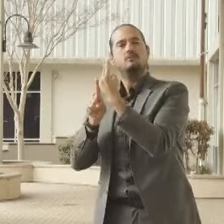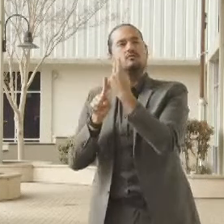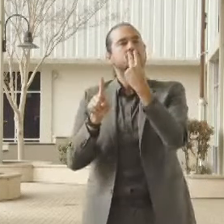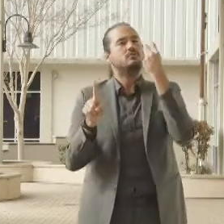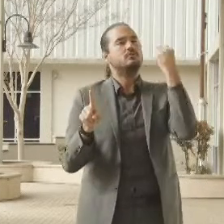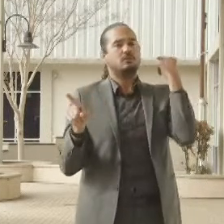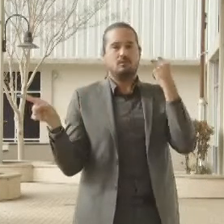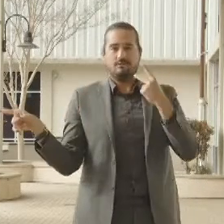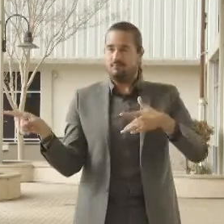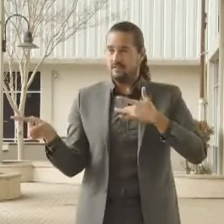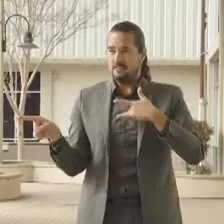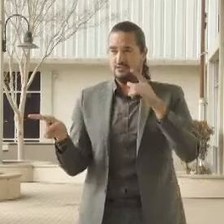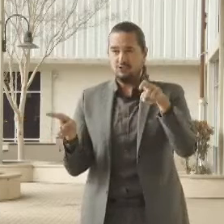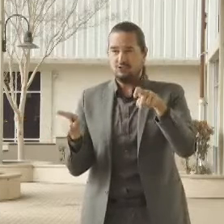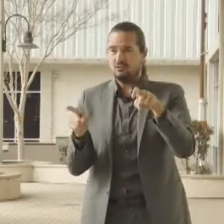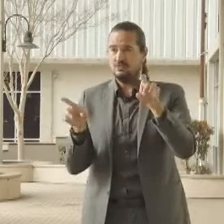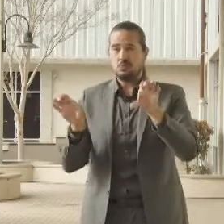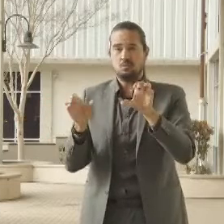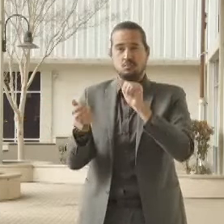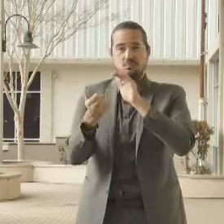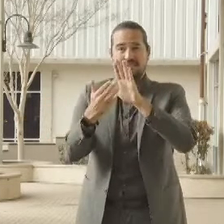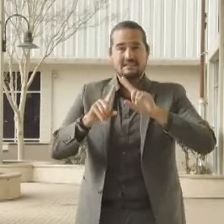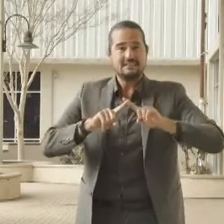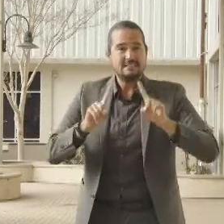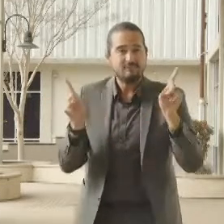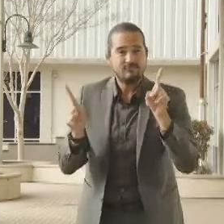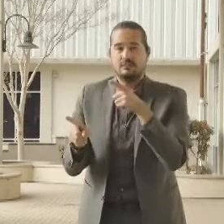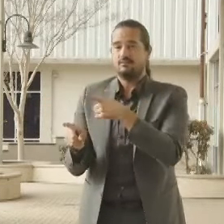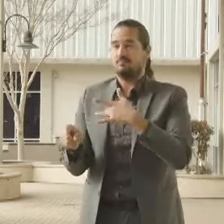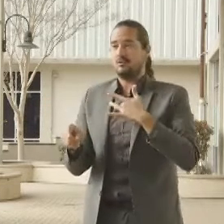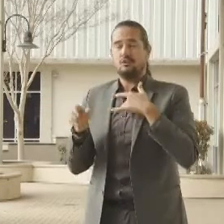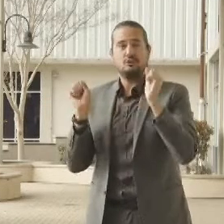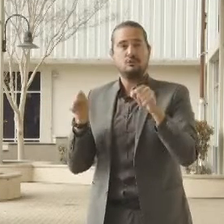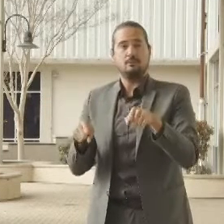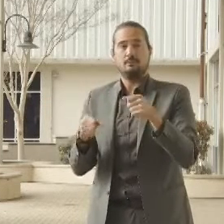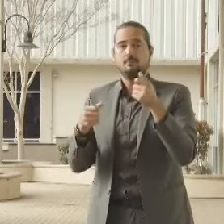differently, that might have made a difference in the long run?